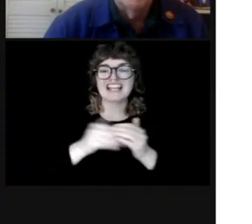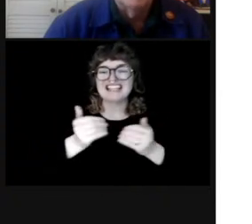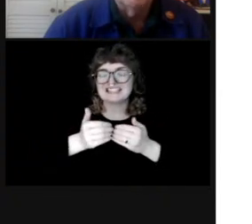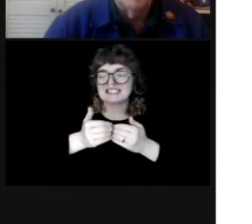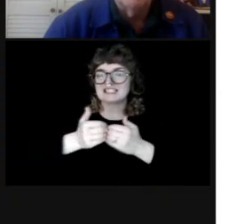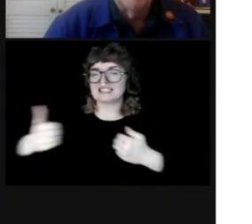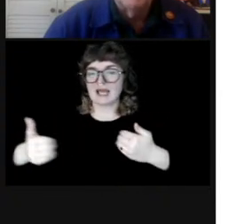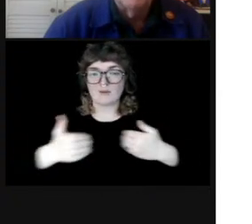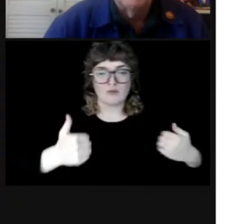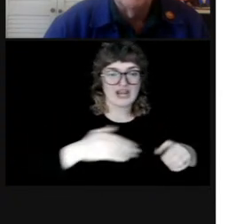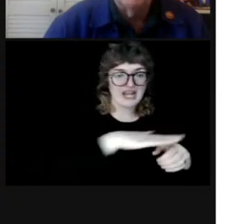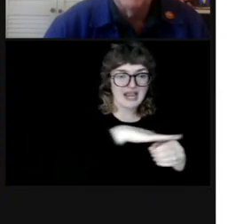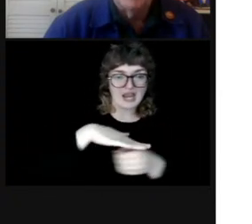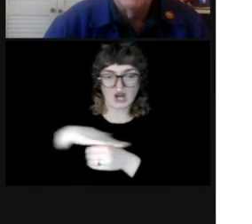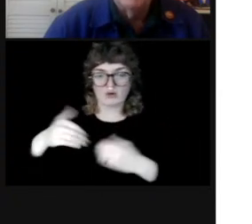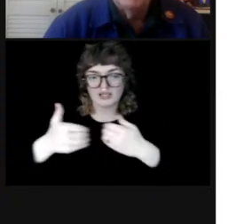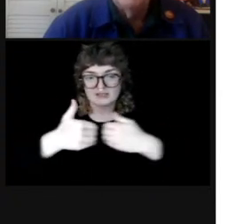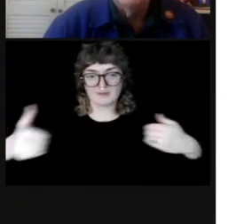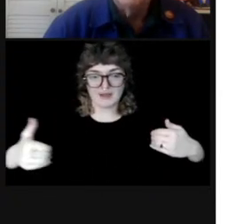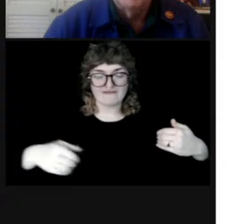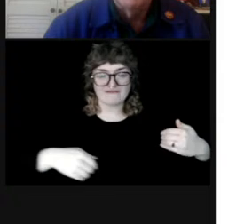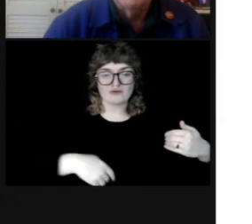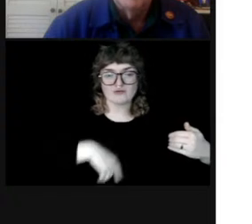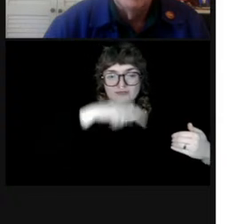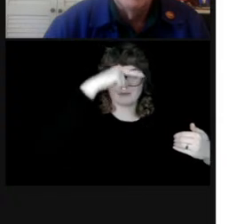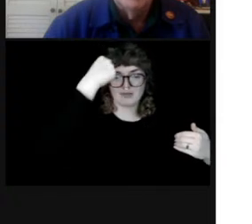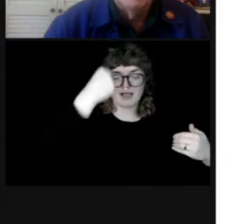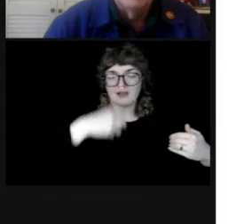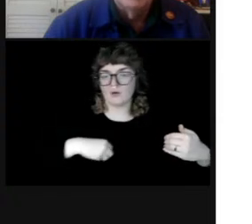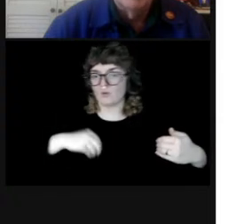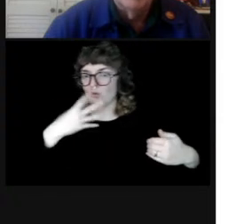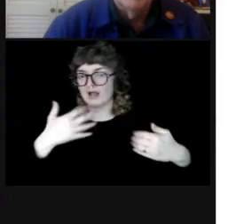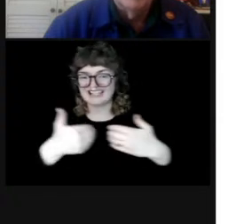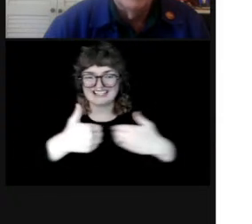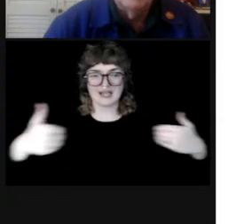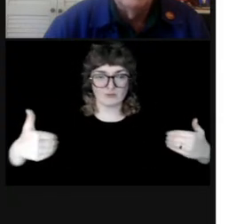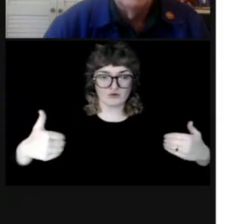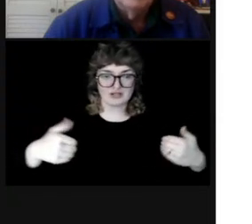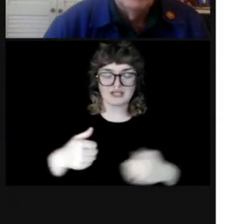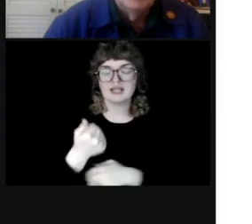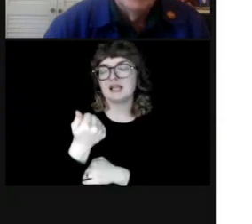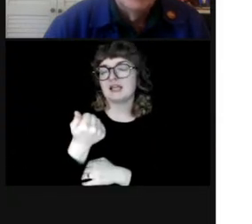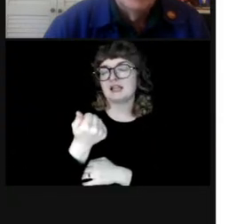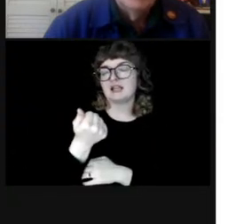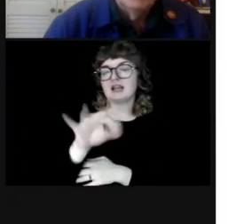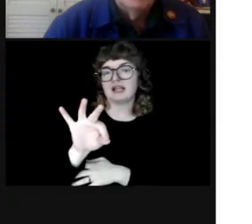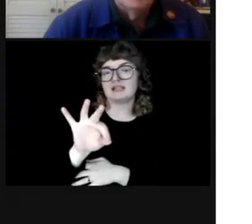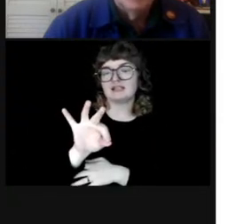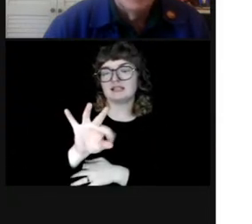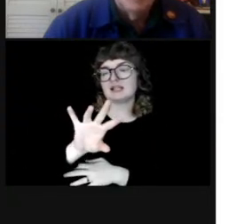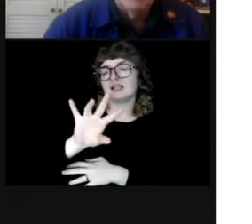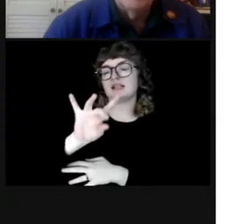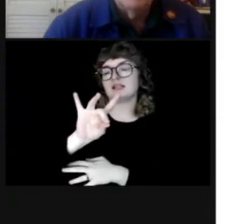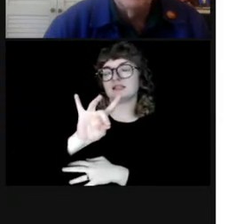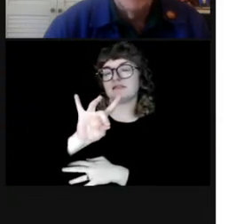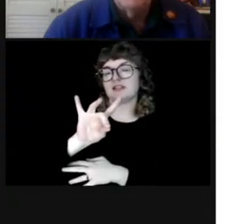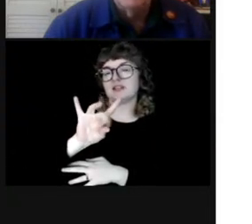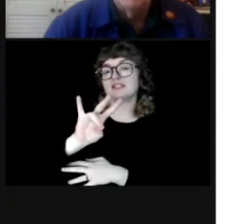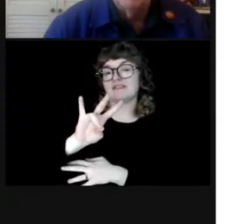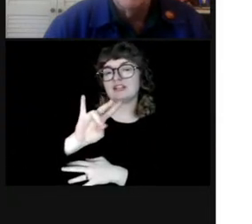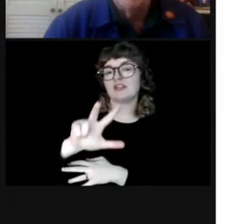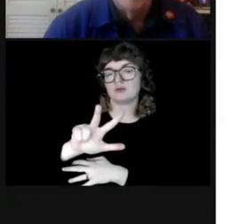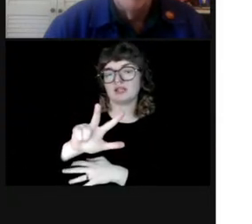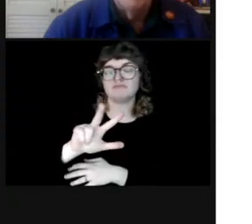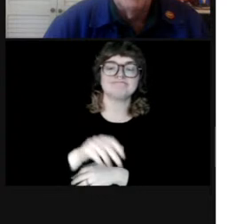first U.S. vice president to resign in disgrace in 1973. So today, I can only scratch